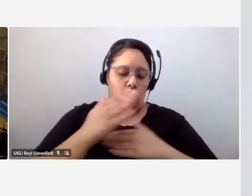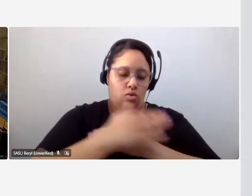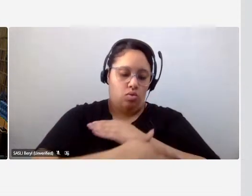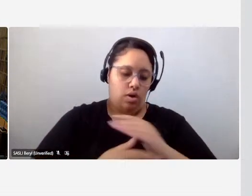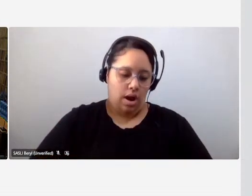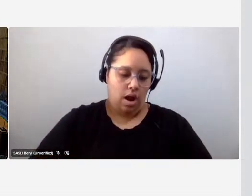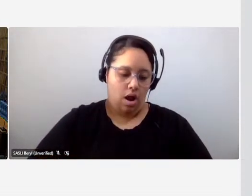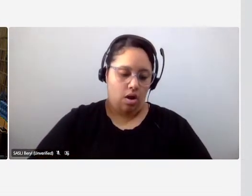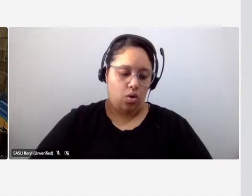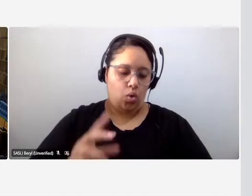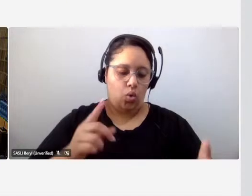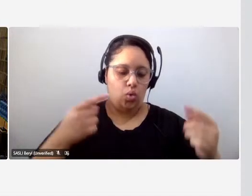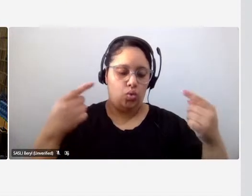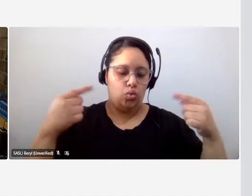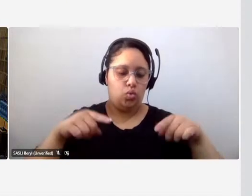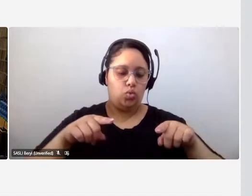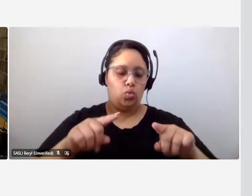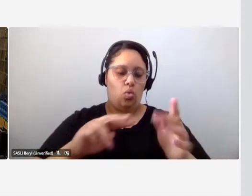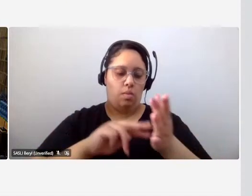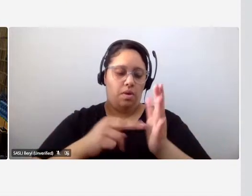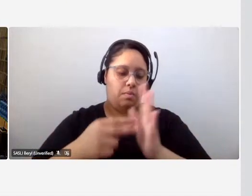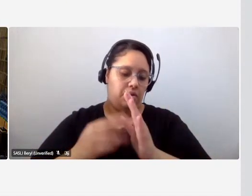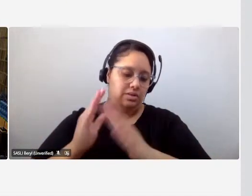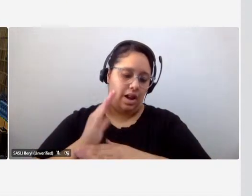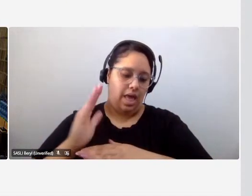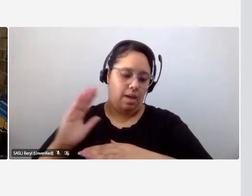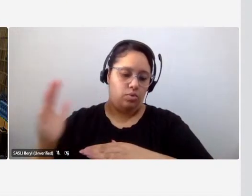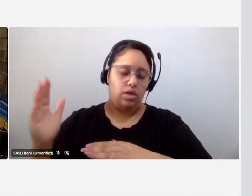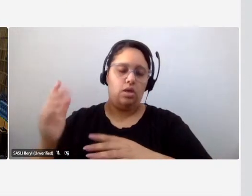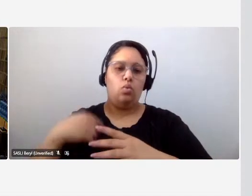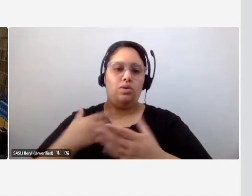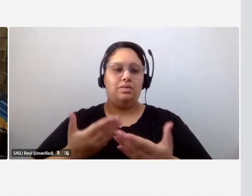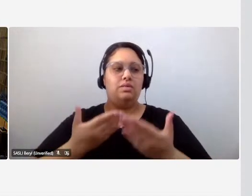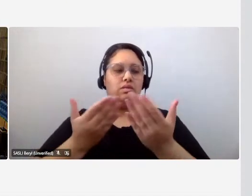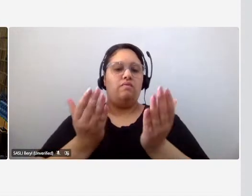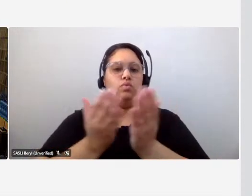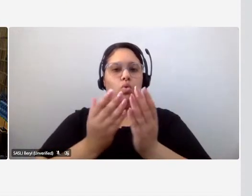call them dual purpose libraries, so they serve the schools as well as the